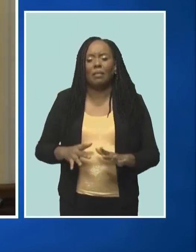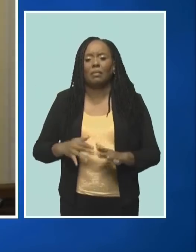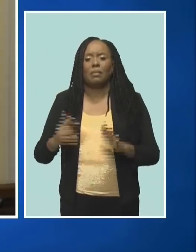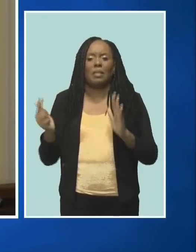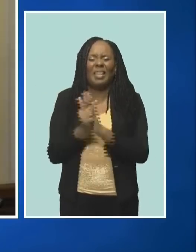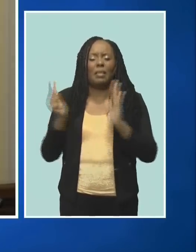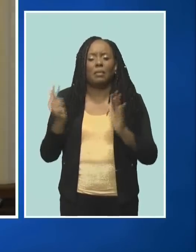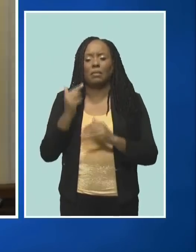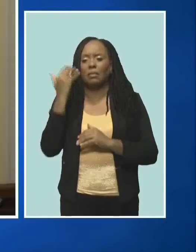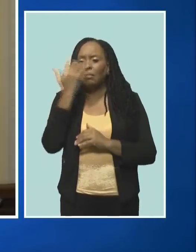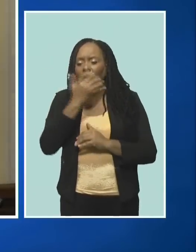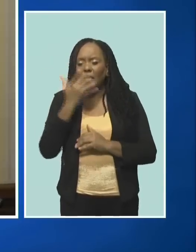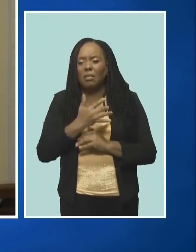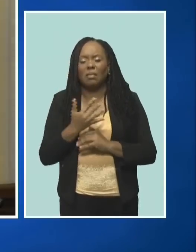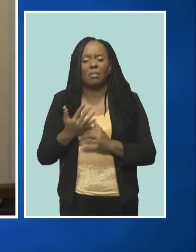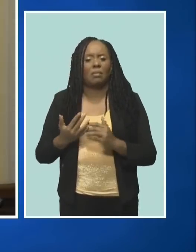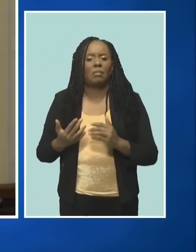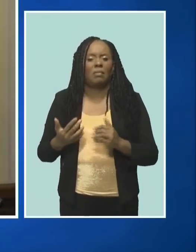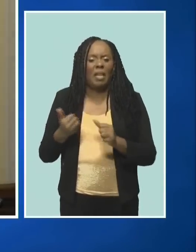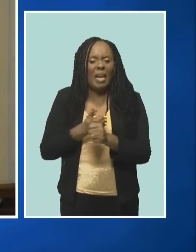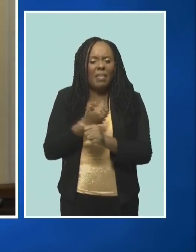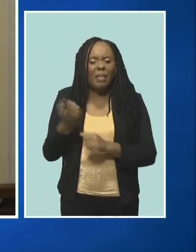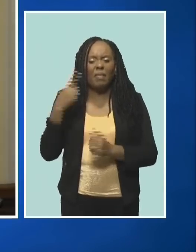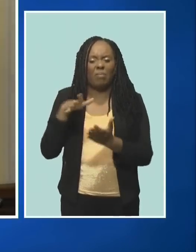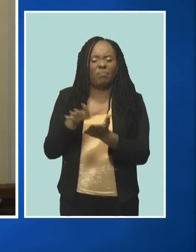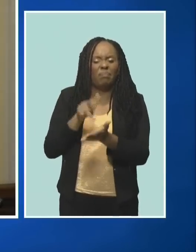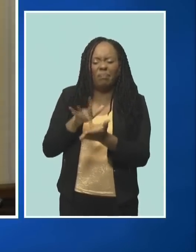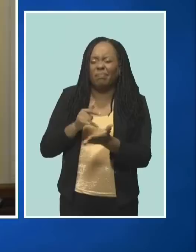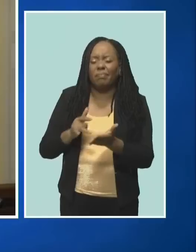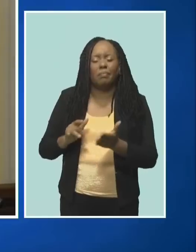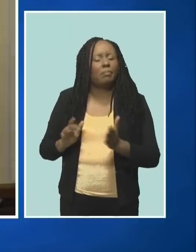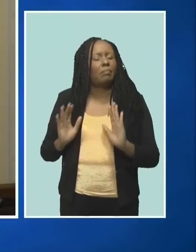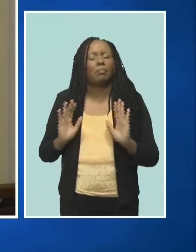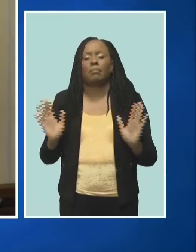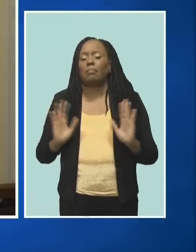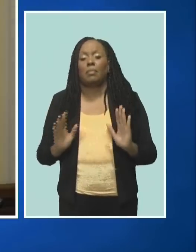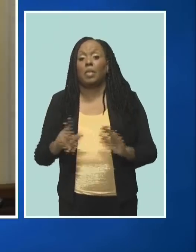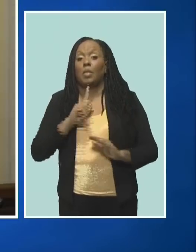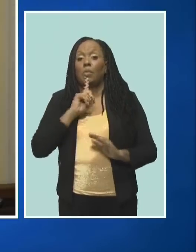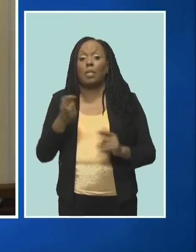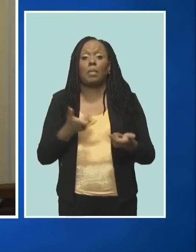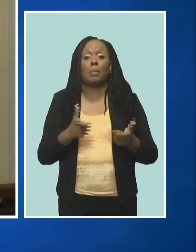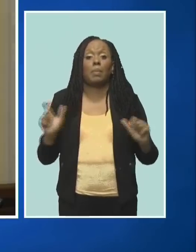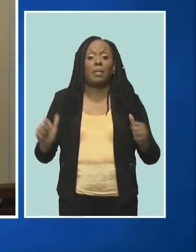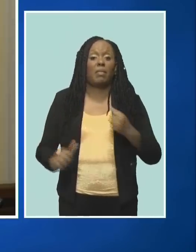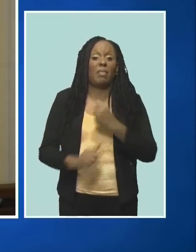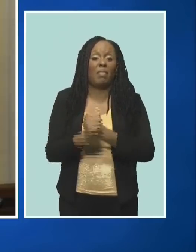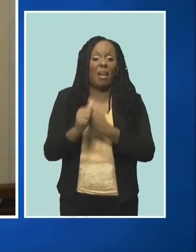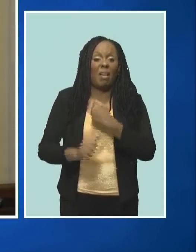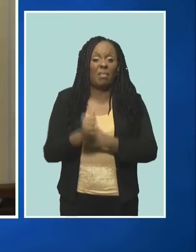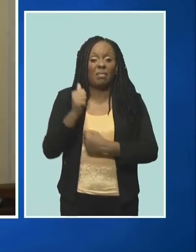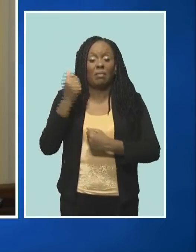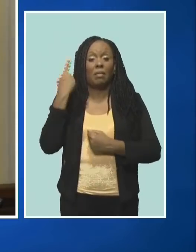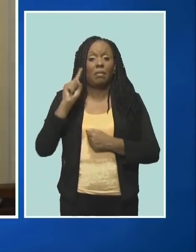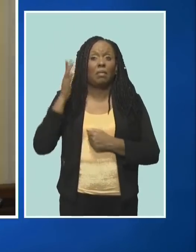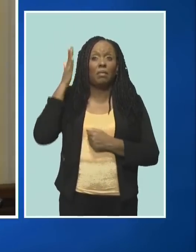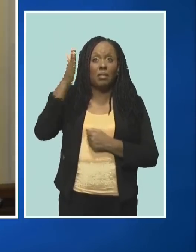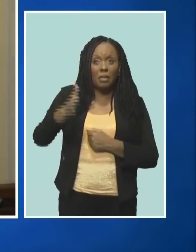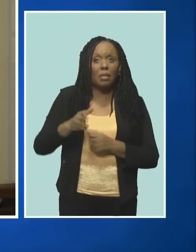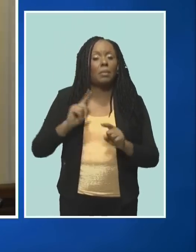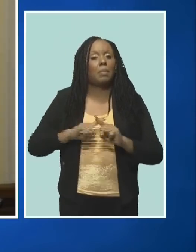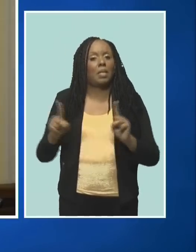seek to exploit and sidetrack our youth can be considered an existential threat to our future, which the cadet